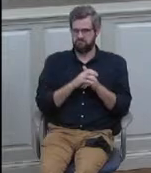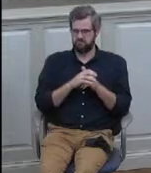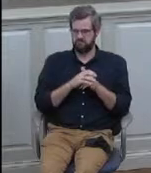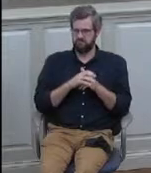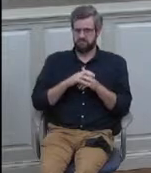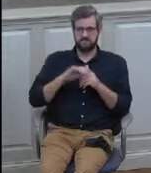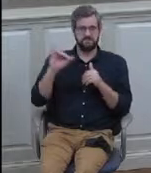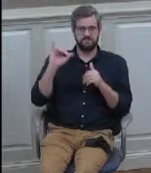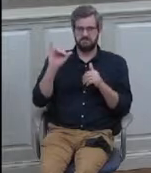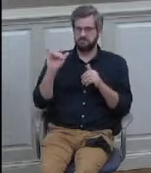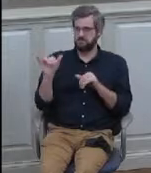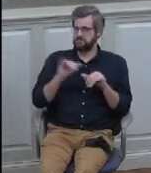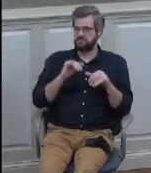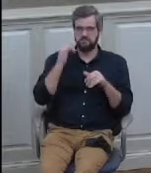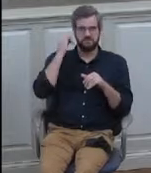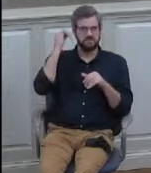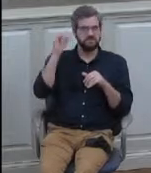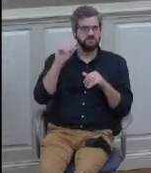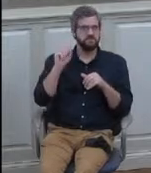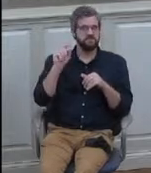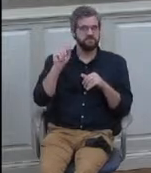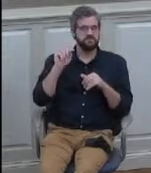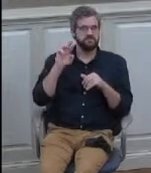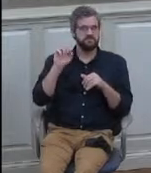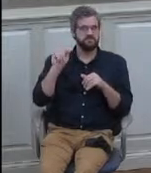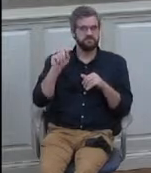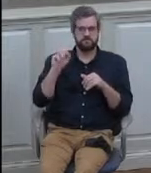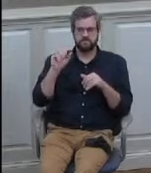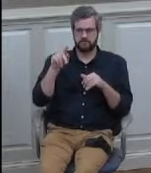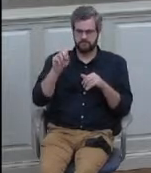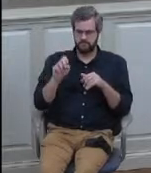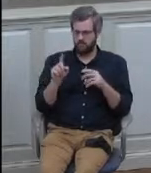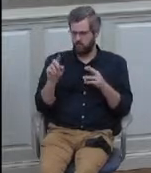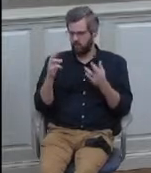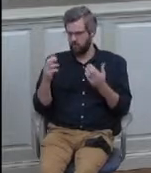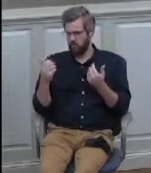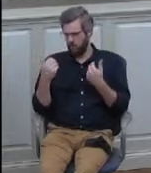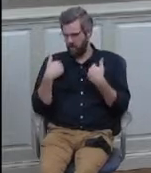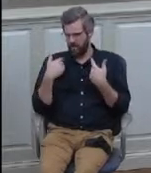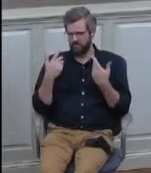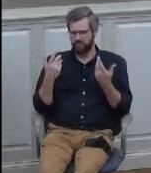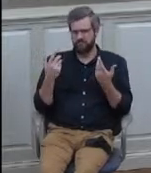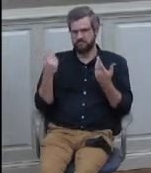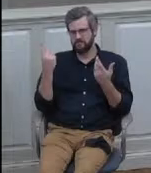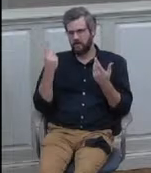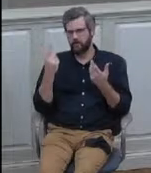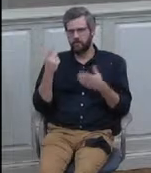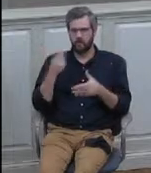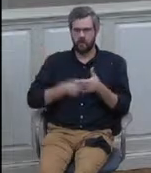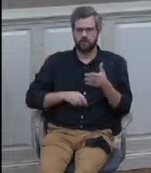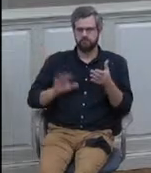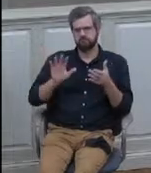And same as with Streetscape, I hope to have some kind of budget in March, some kind of estimate in March for the budget process.